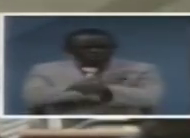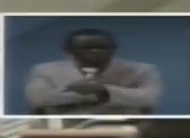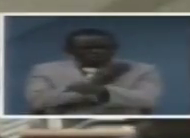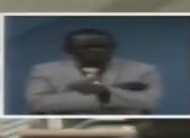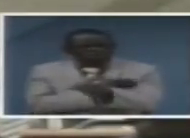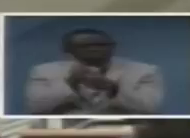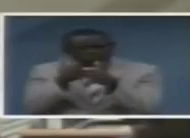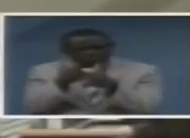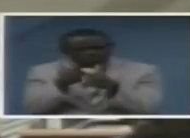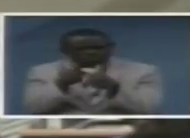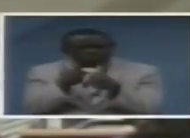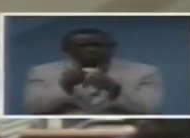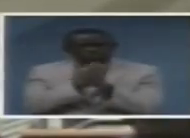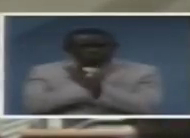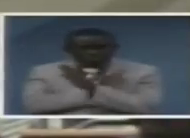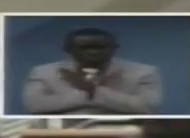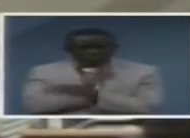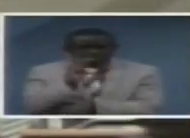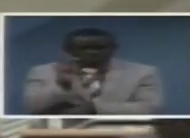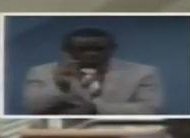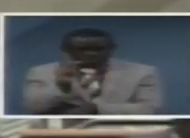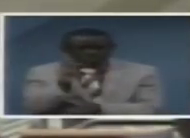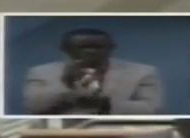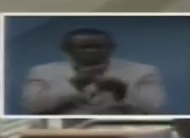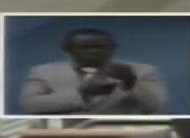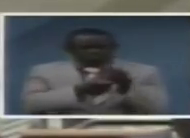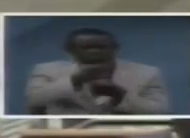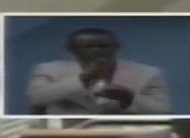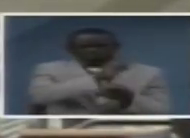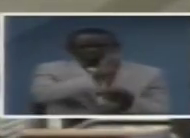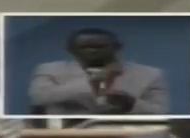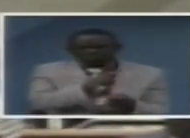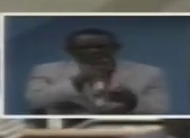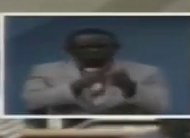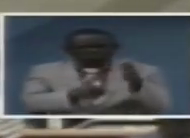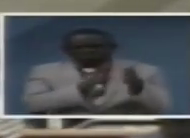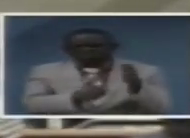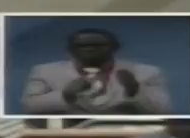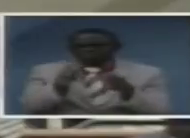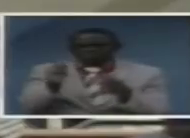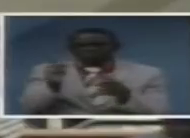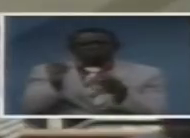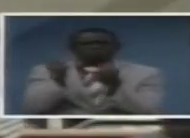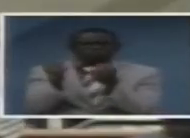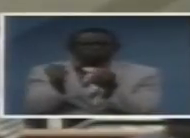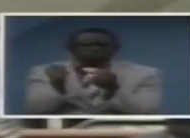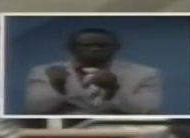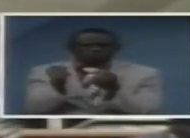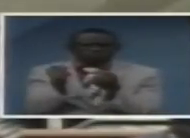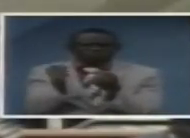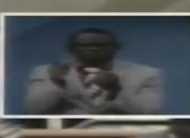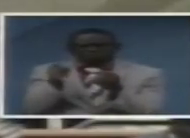rate of the kwacha against major tradable currencies has been relatively stable,